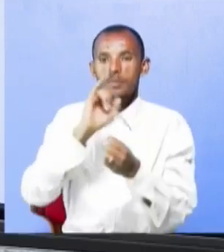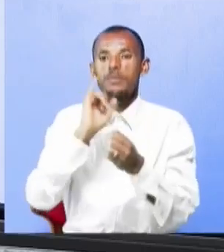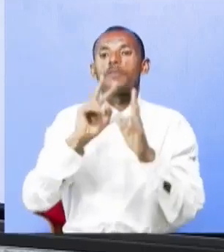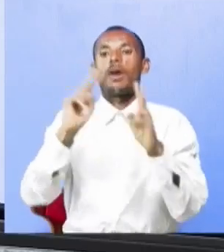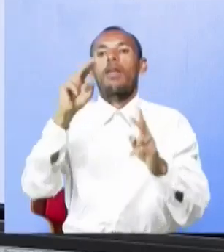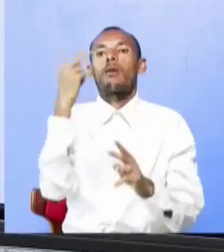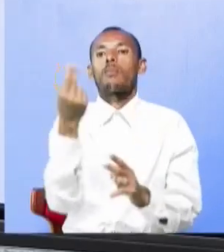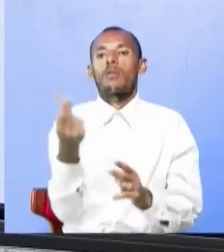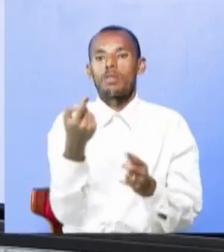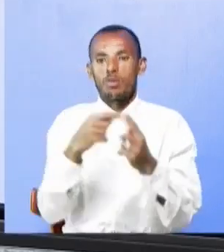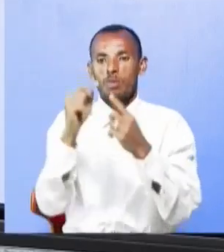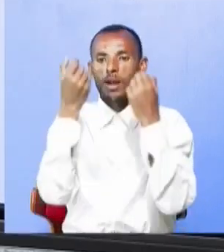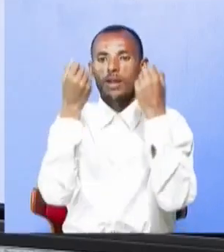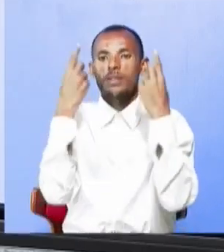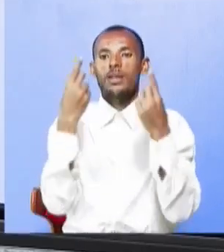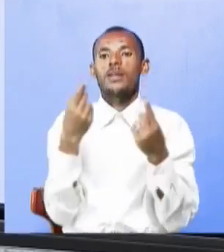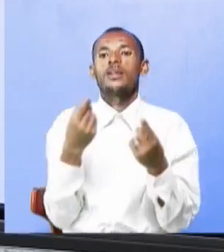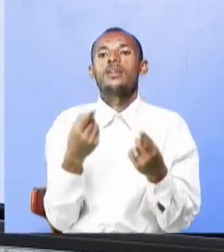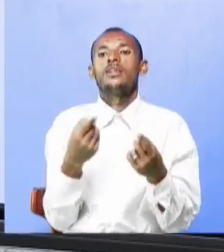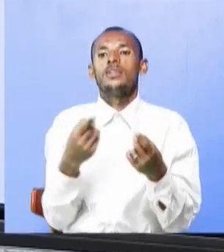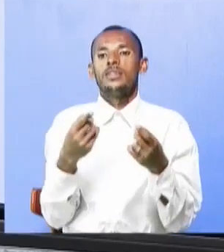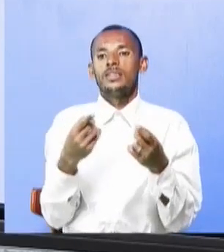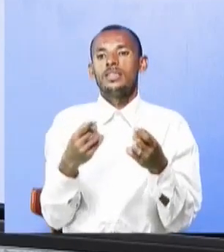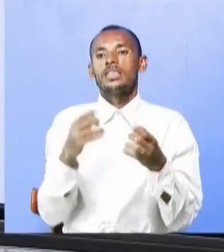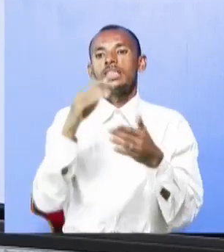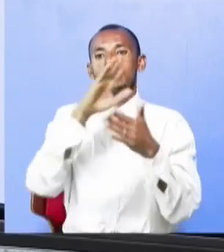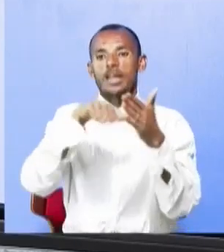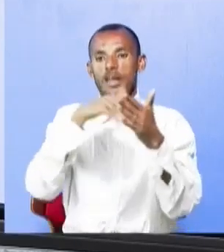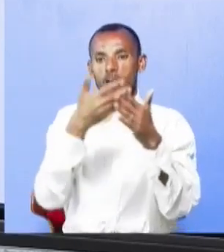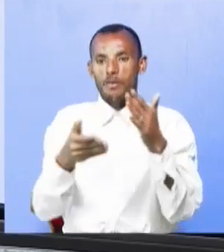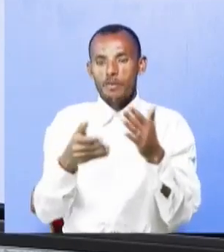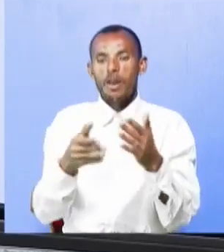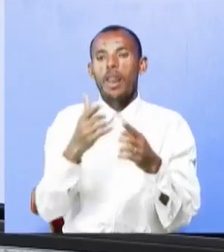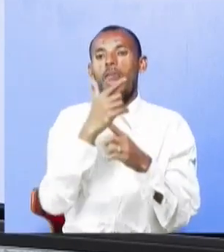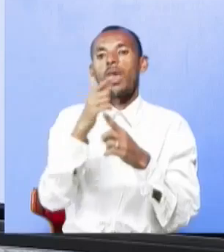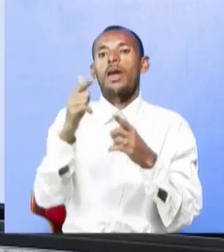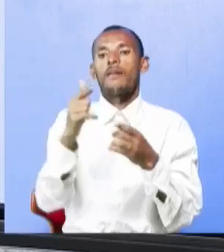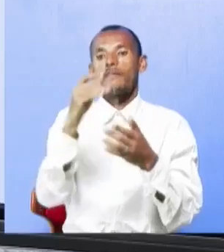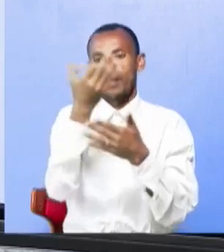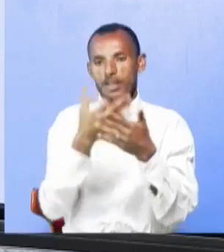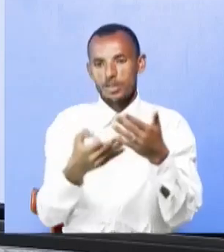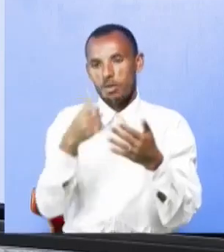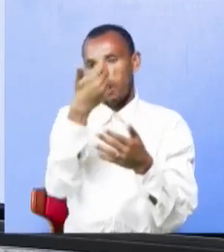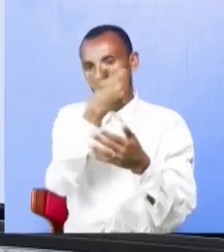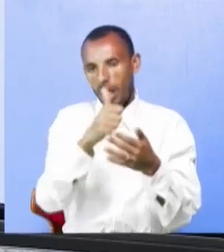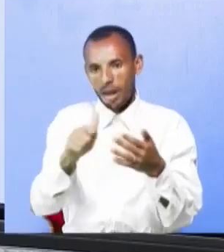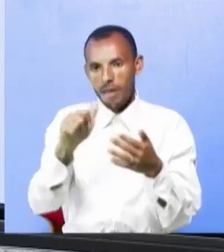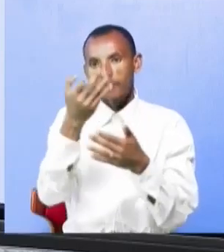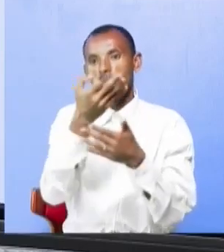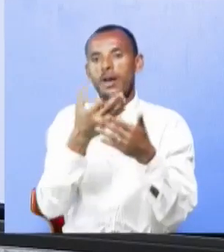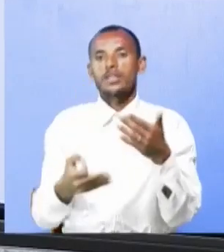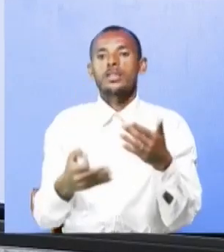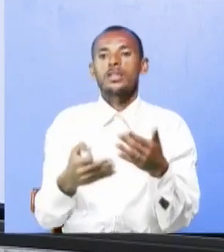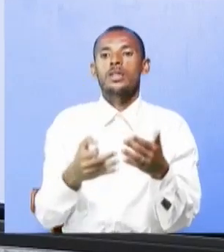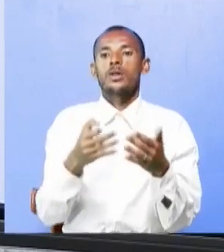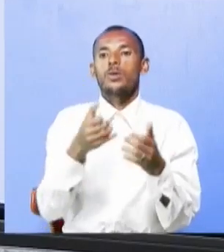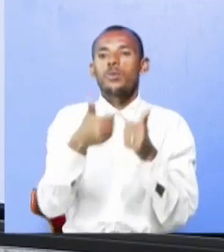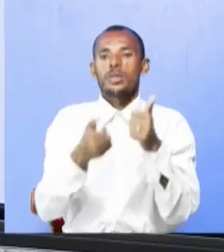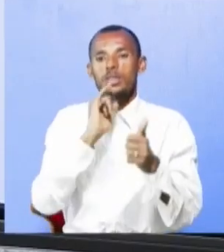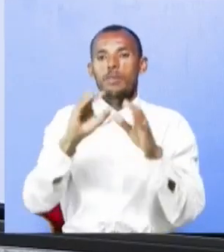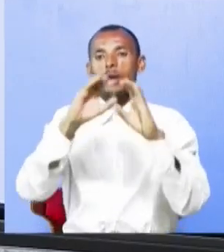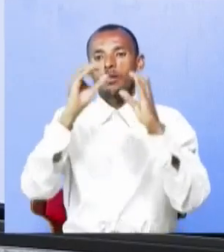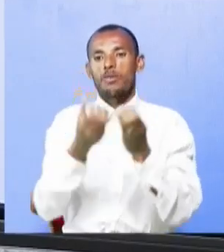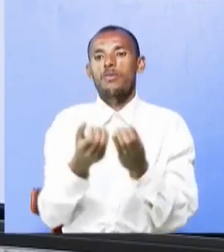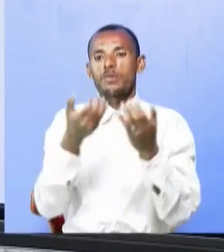important to understand the graph of a linear function, the graph of any function, which will be part of our